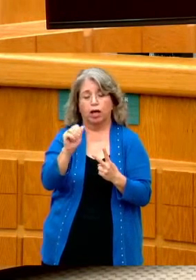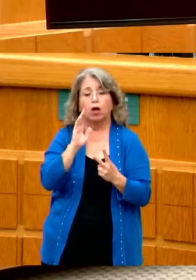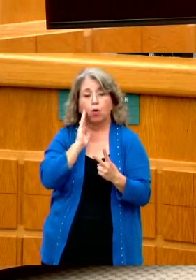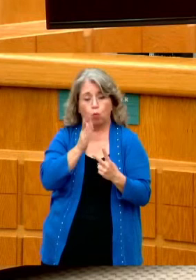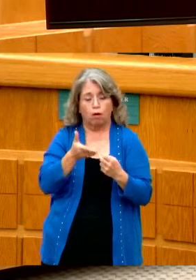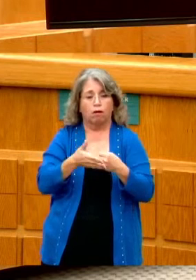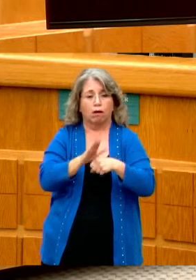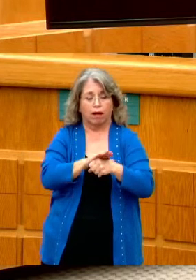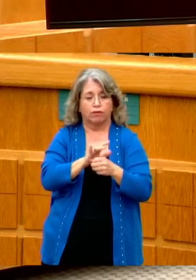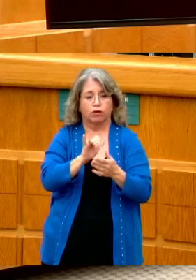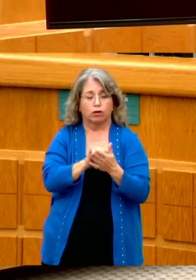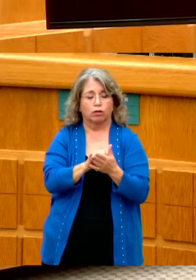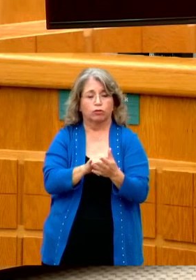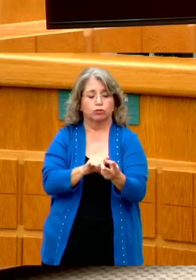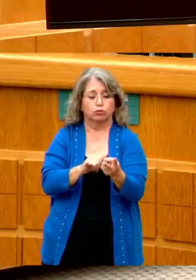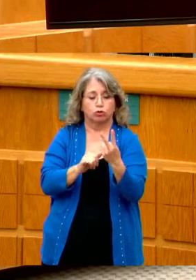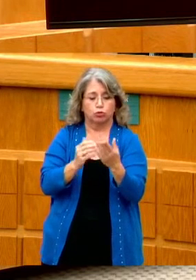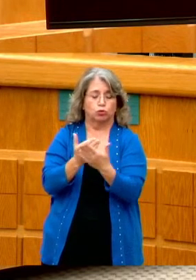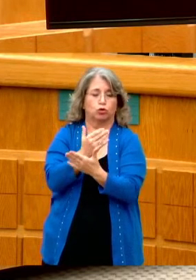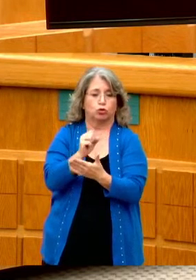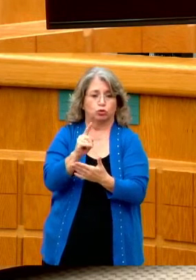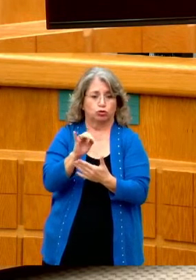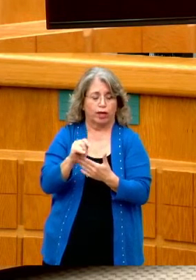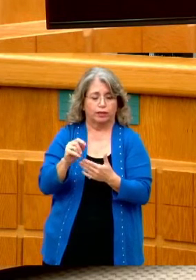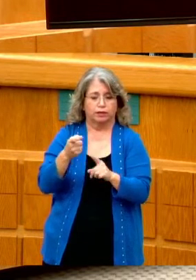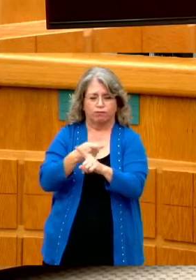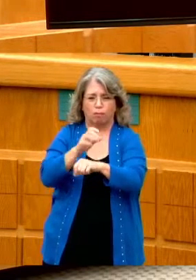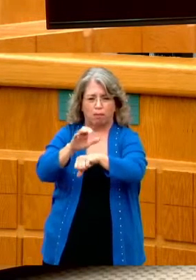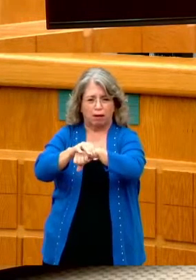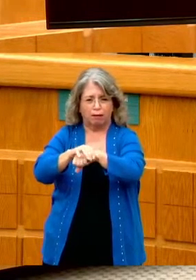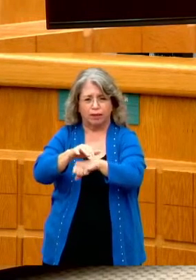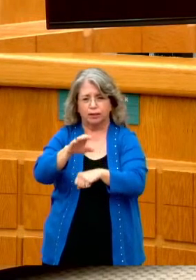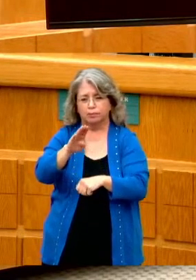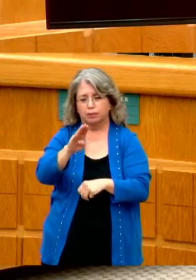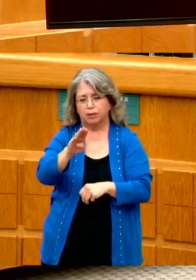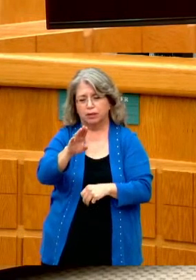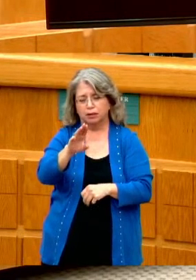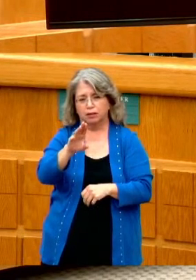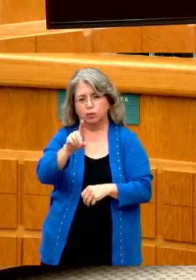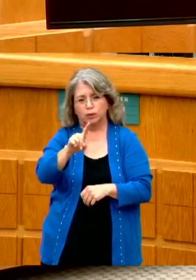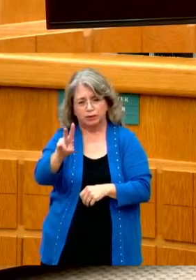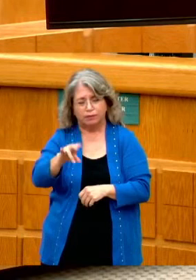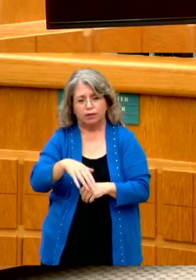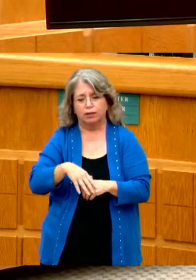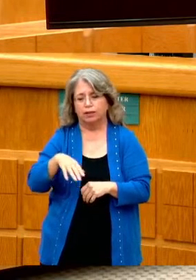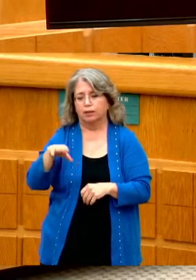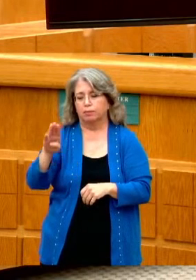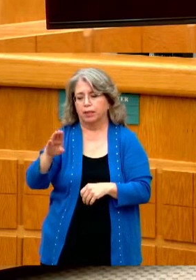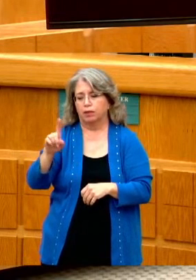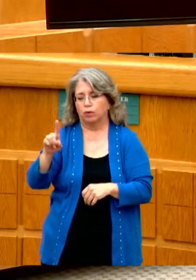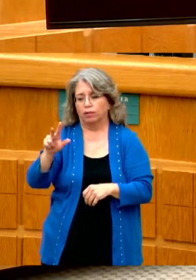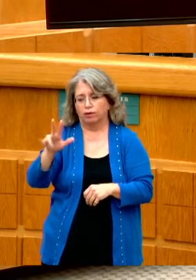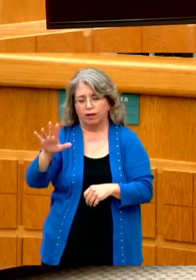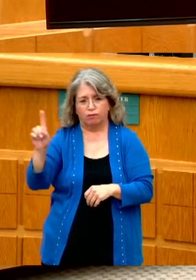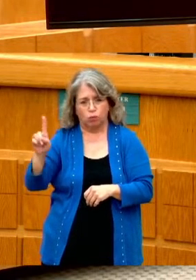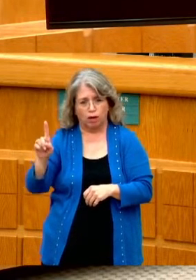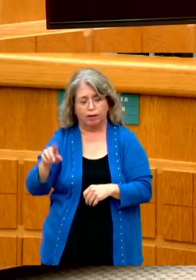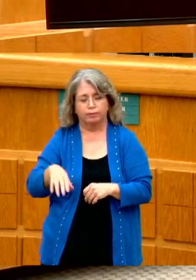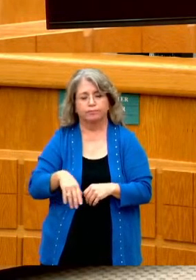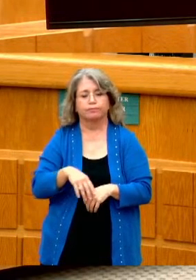the B.1.1.7 from the UK, as well as the B.1.35.1 out of South Africa.